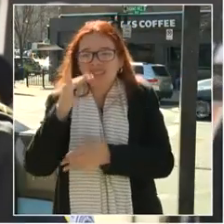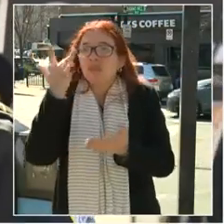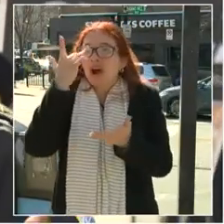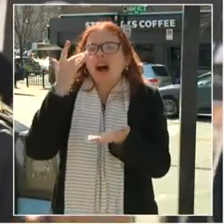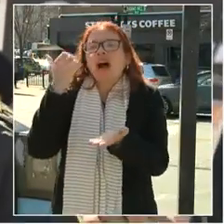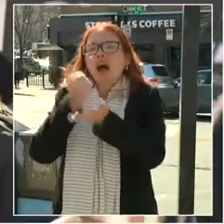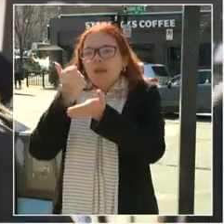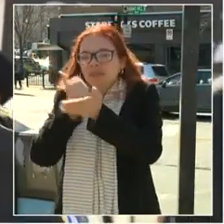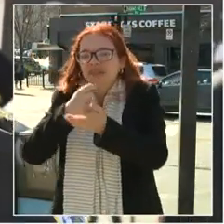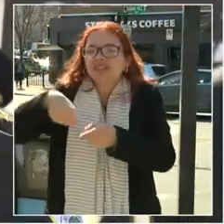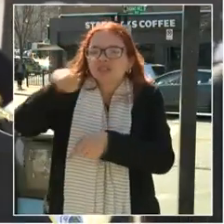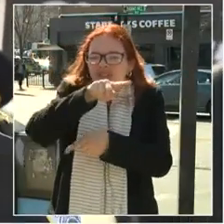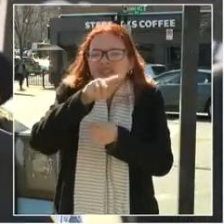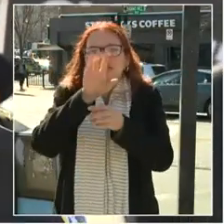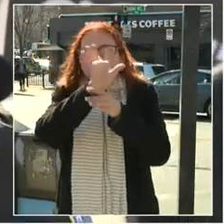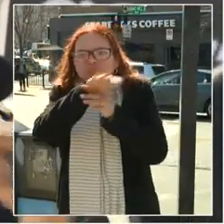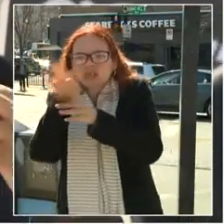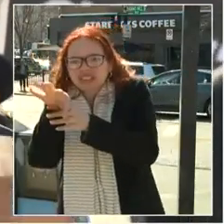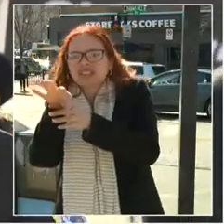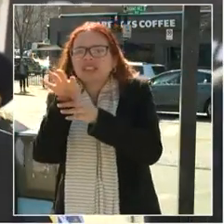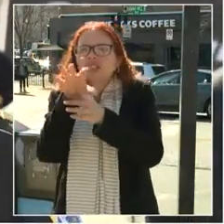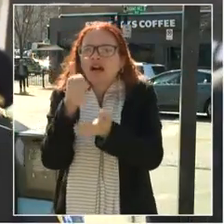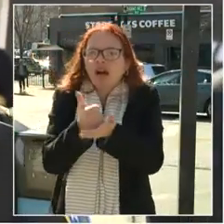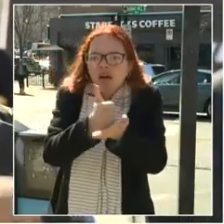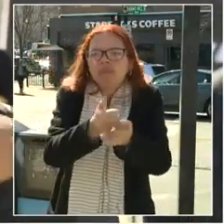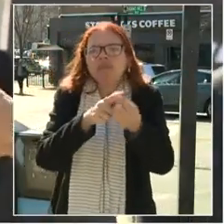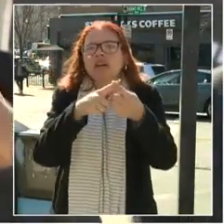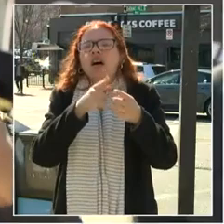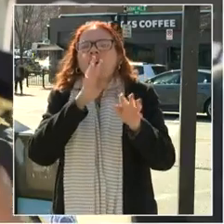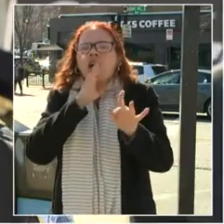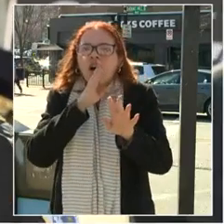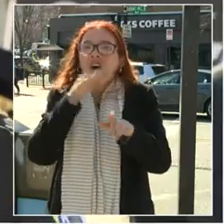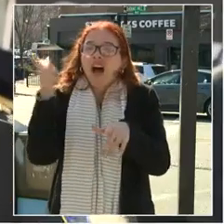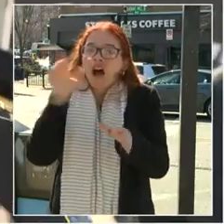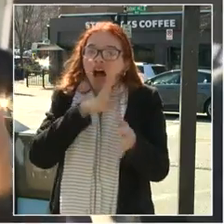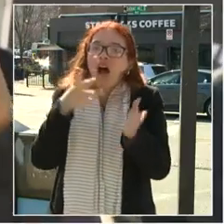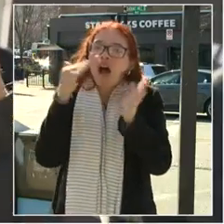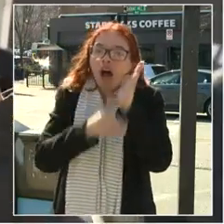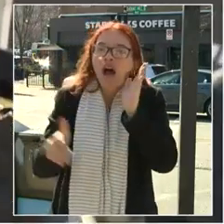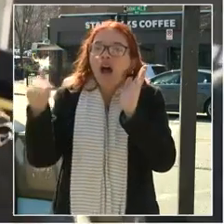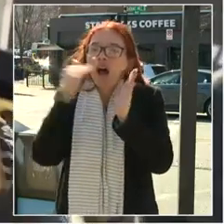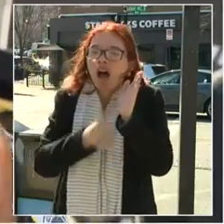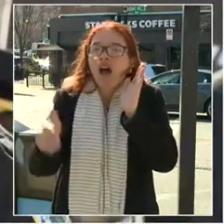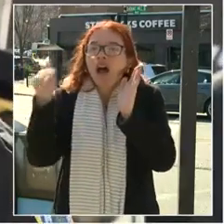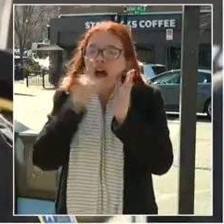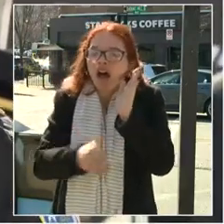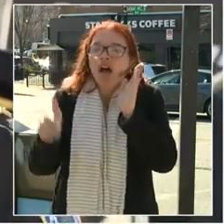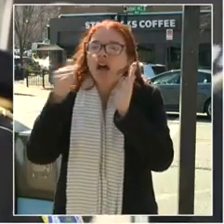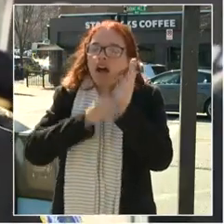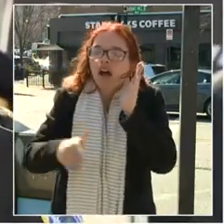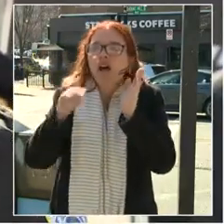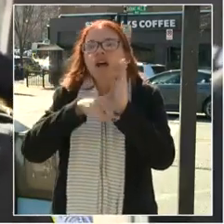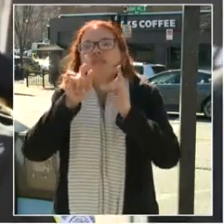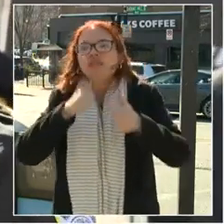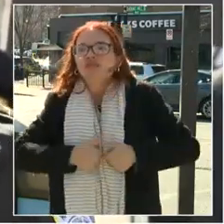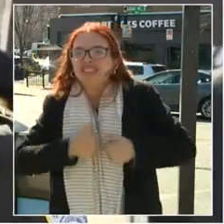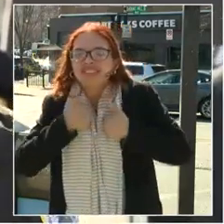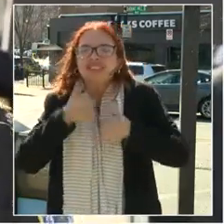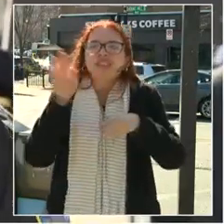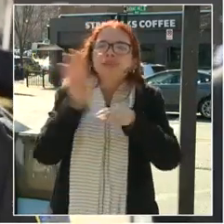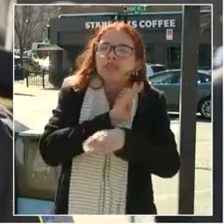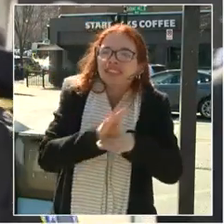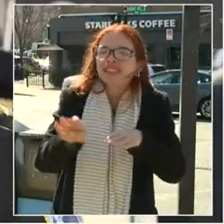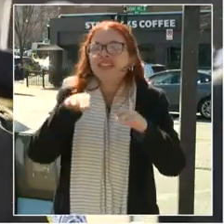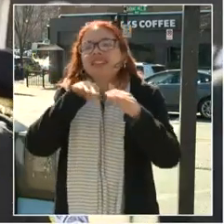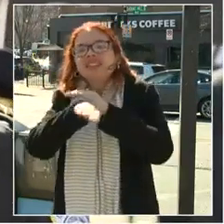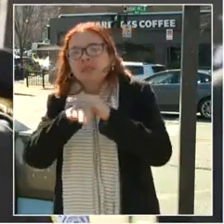that video. The mayor has talked ad nauseum about the rebate program. Residents can get access to it. Businesses can get access to it. We